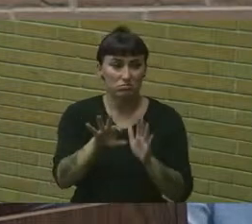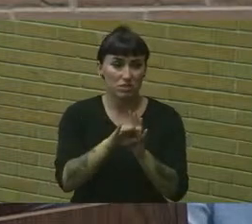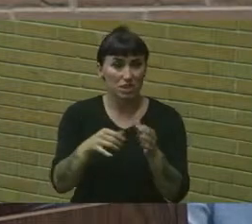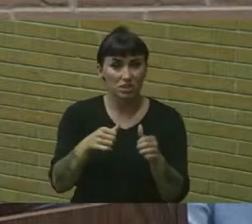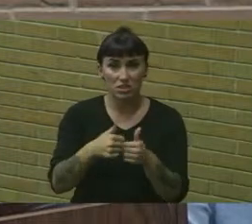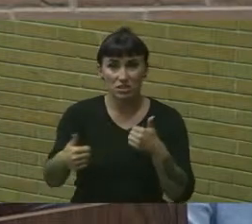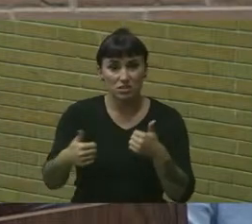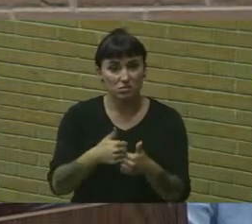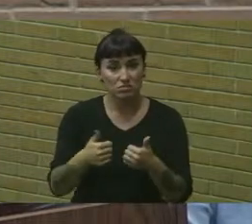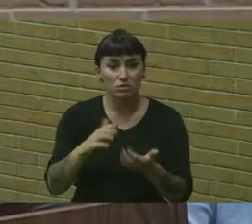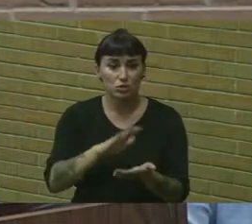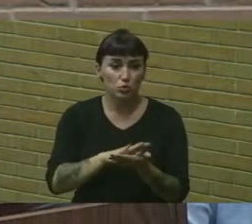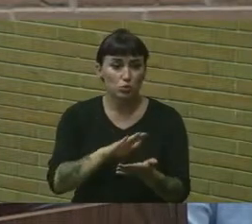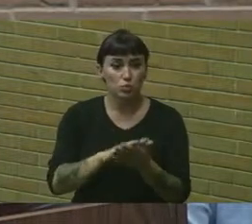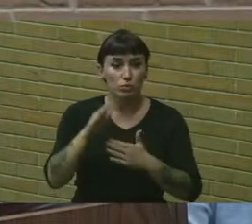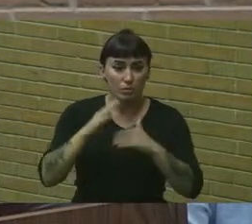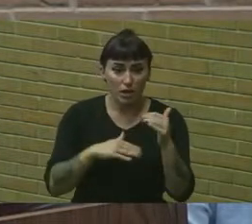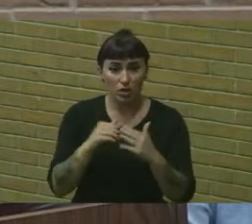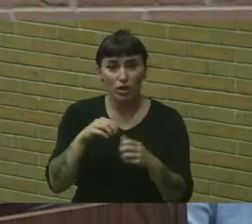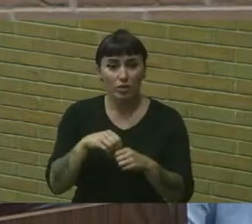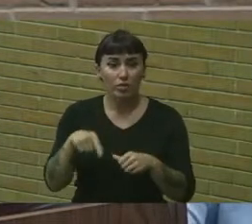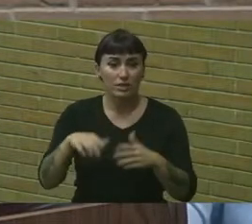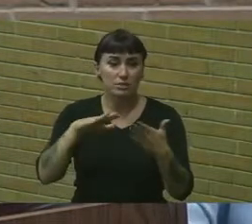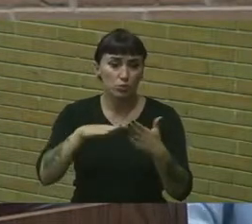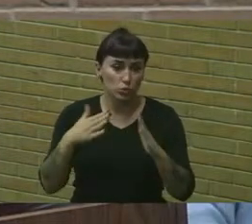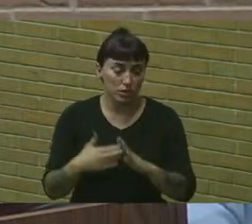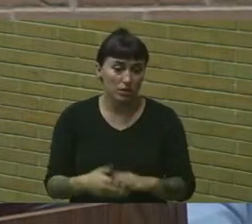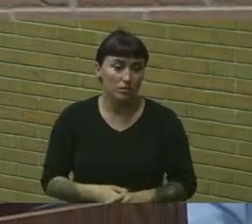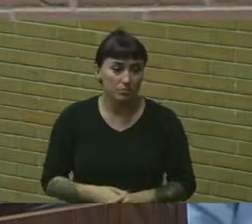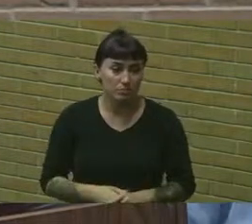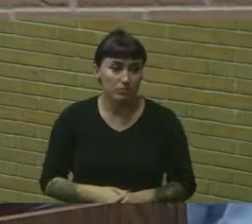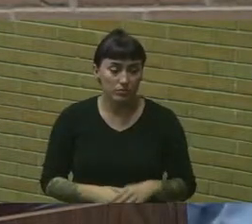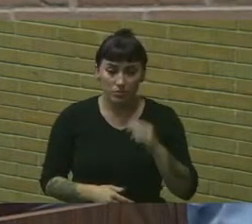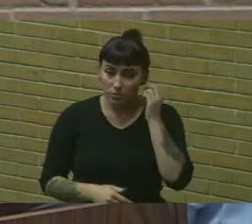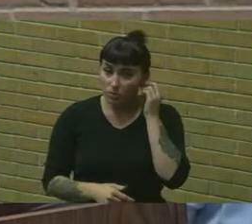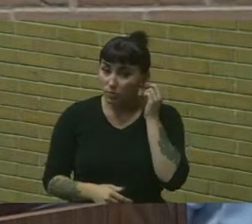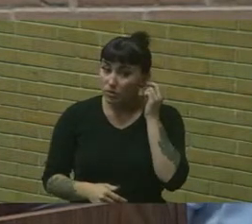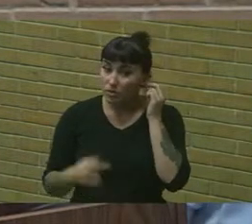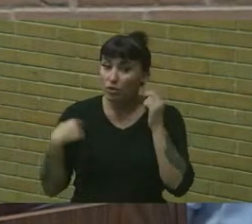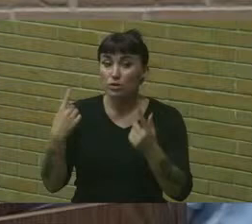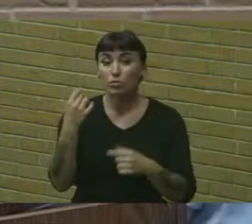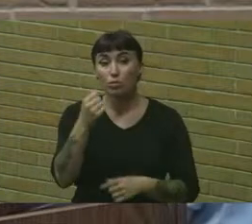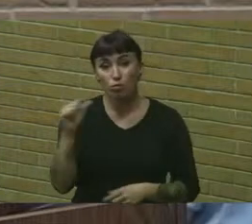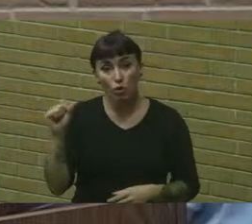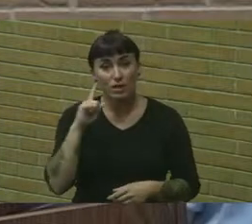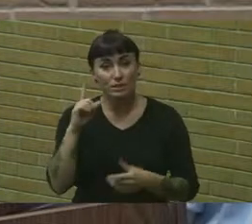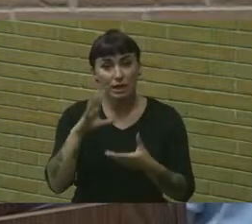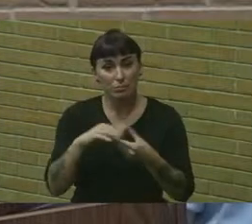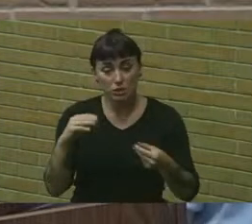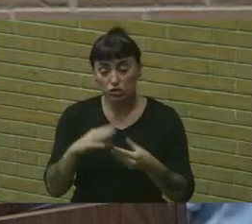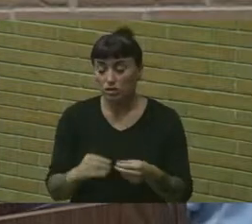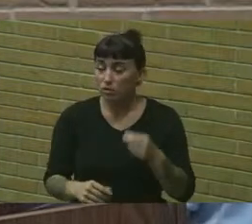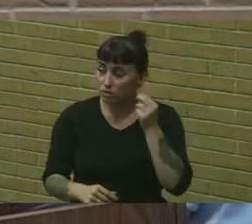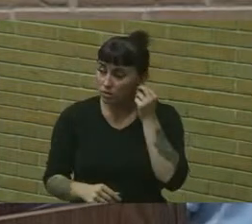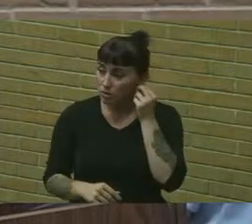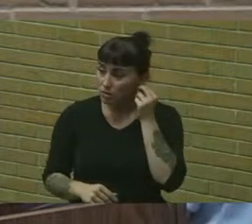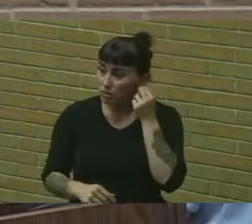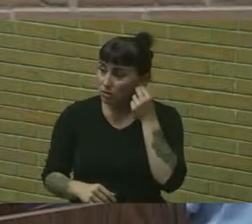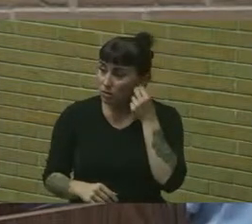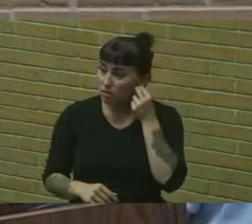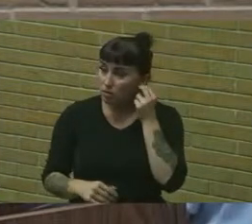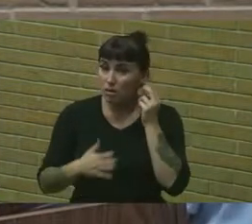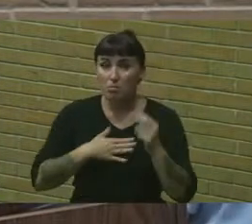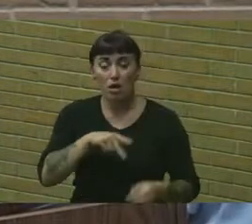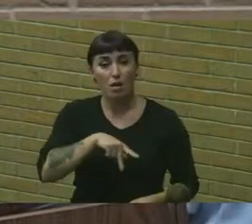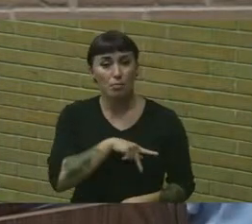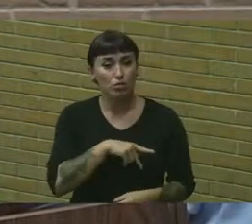distance of school buildings in this community. There's been protests that have been mentioned. My personal opinion